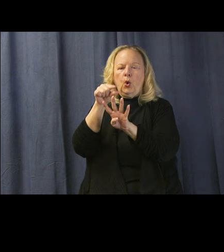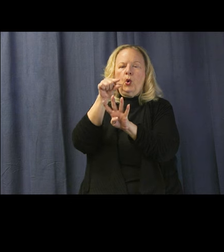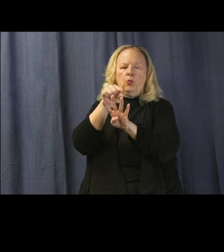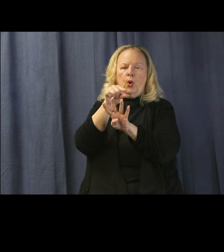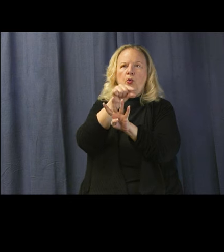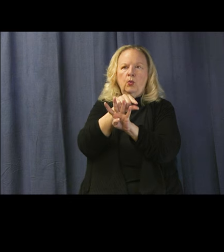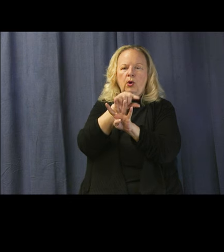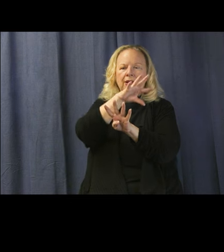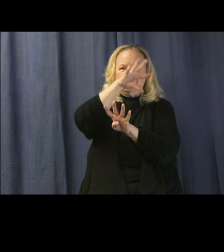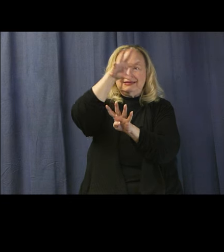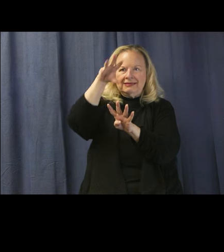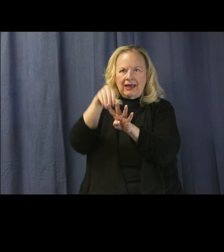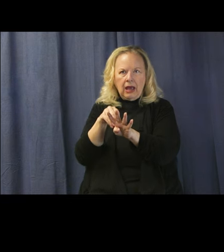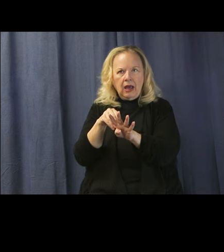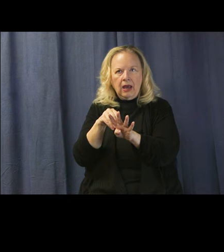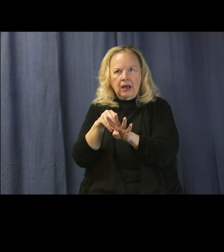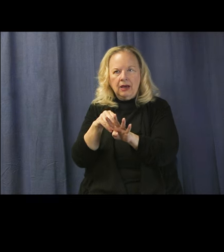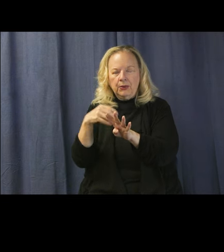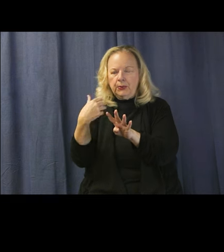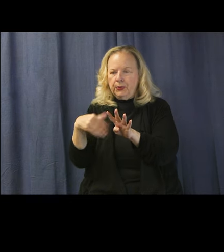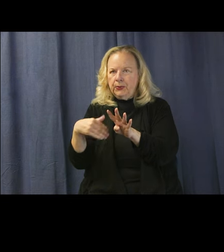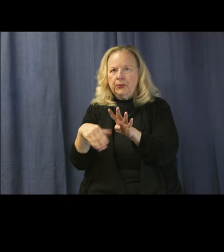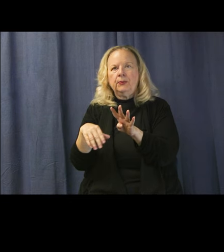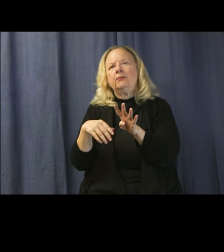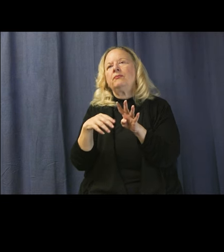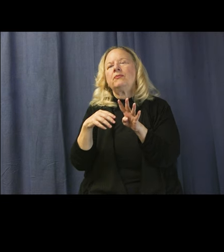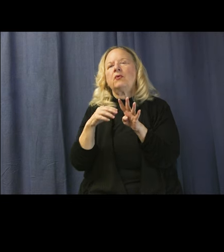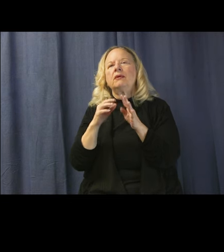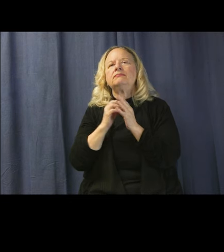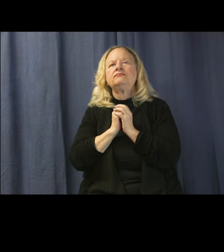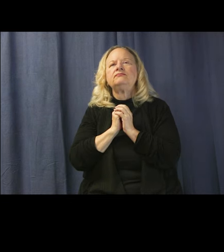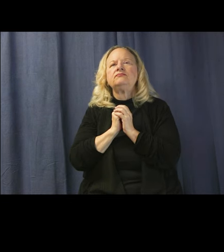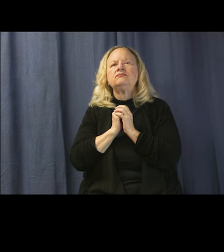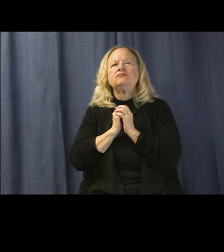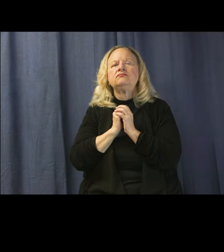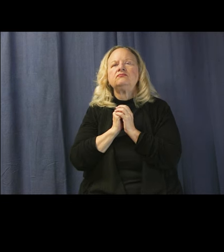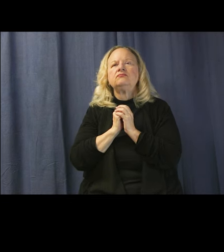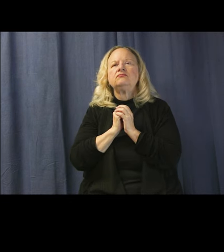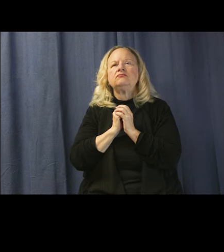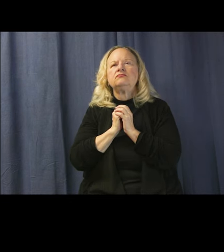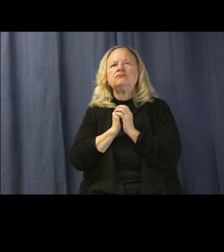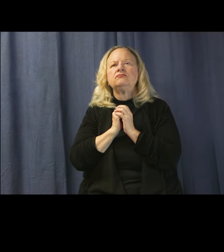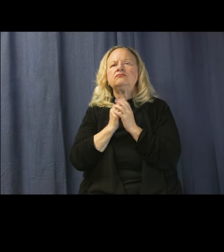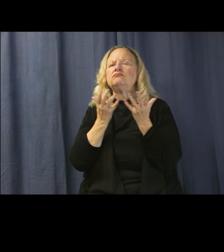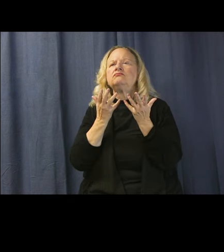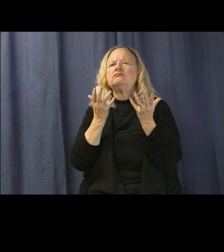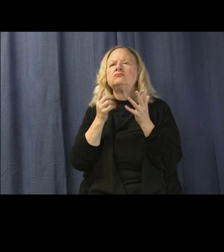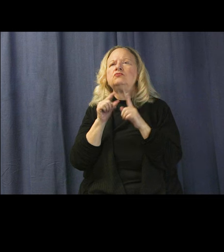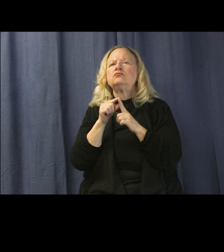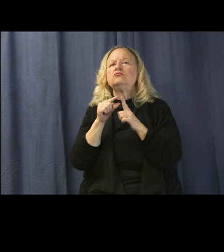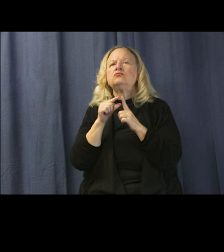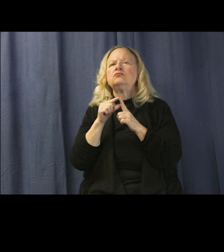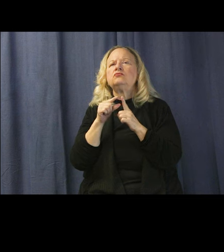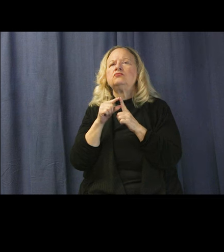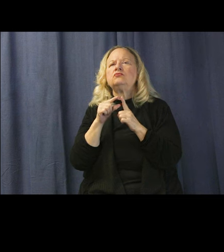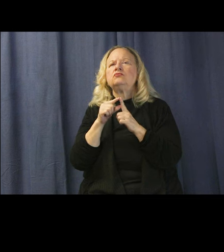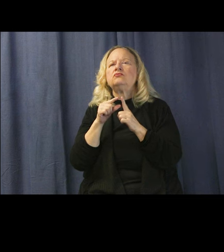to understand things. So watch this. Here is... What's this